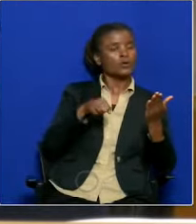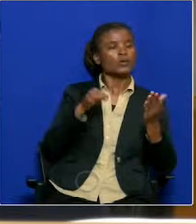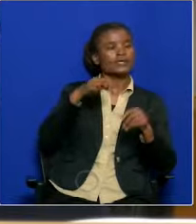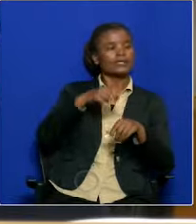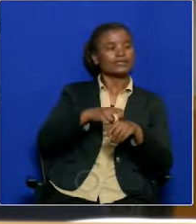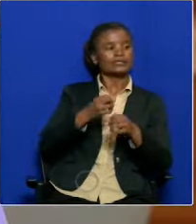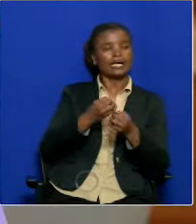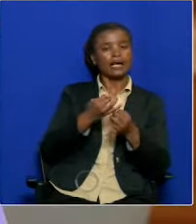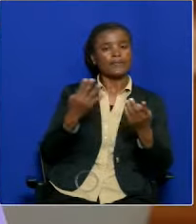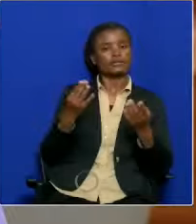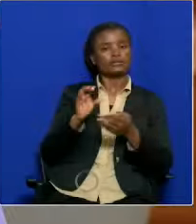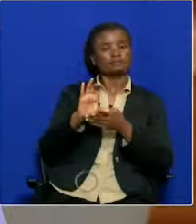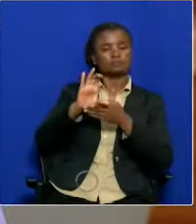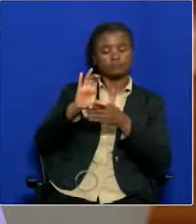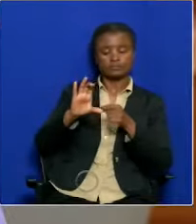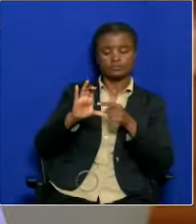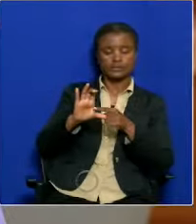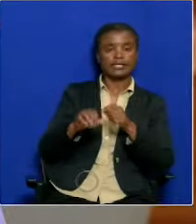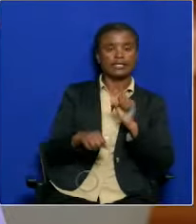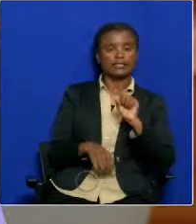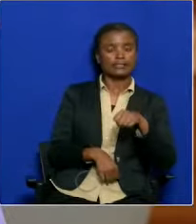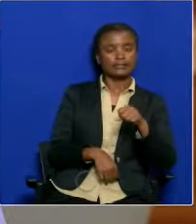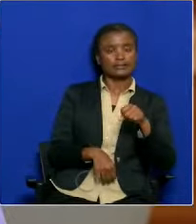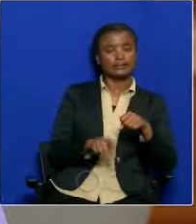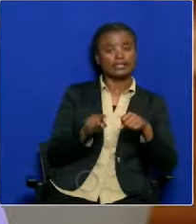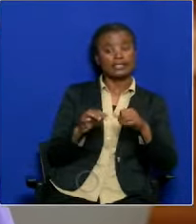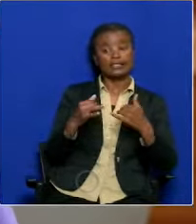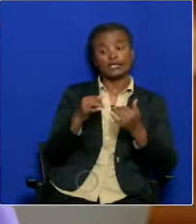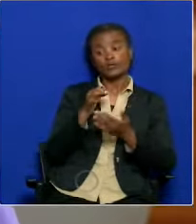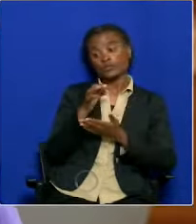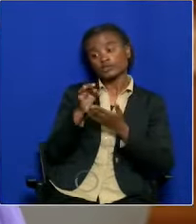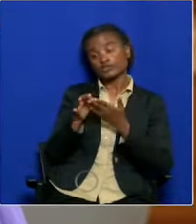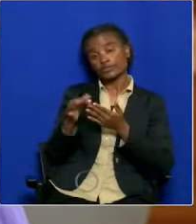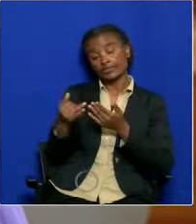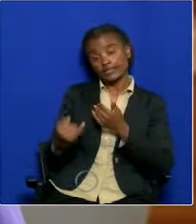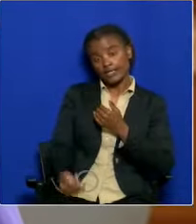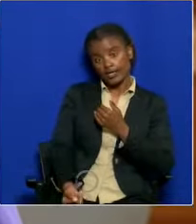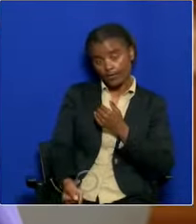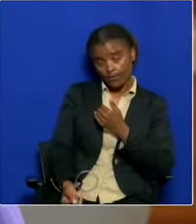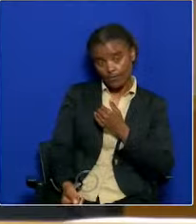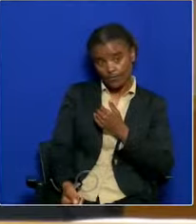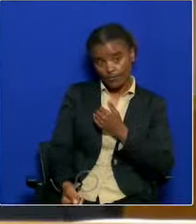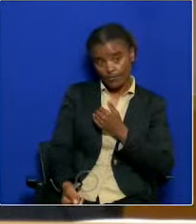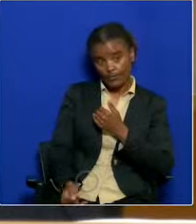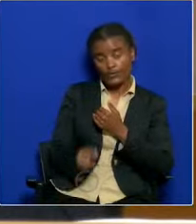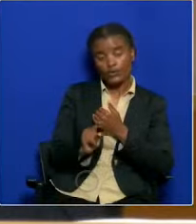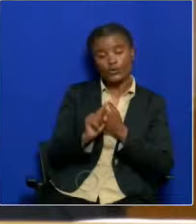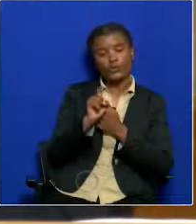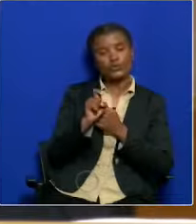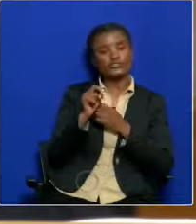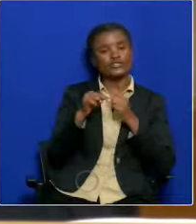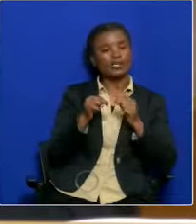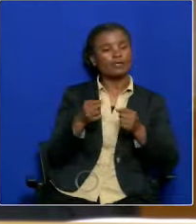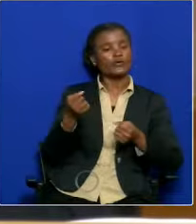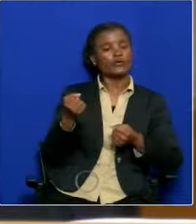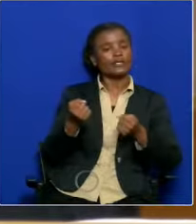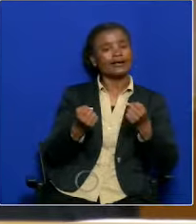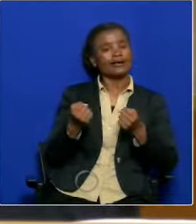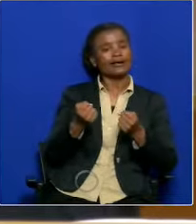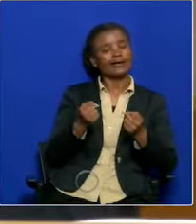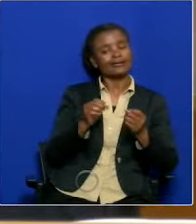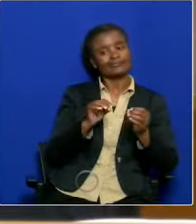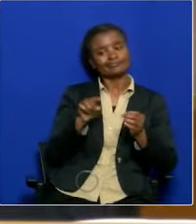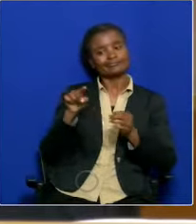I suggest to you, General, now that this question about the car having been taken in on the 12th